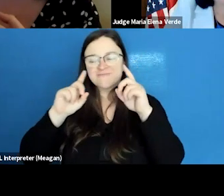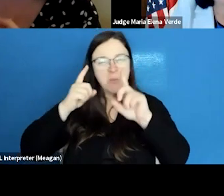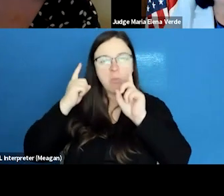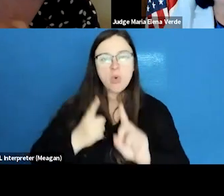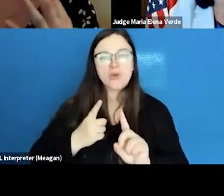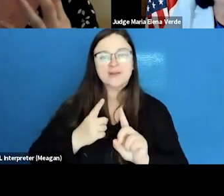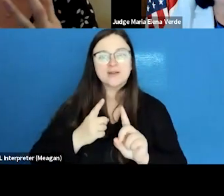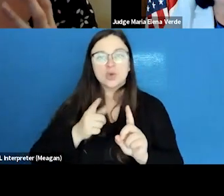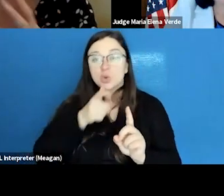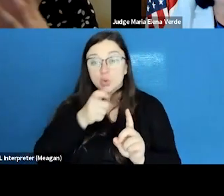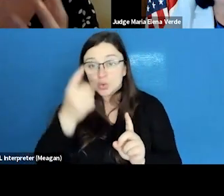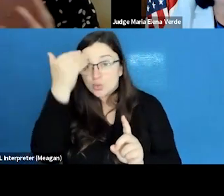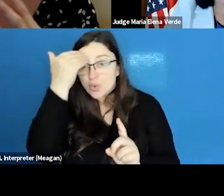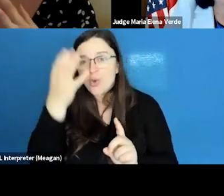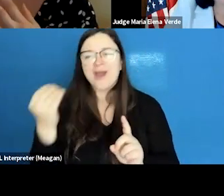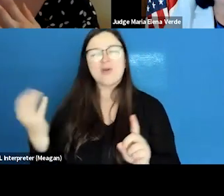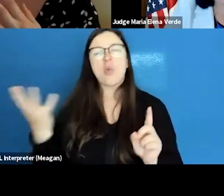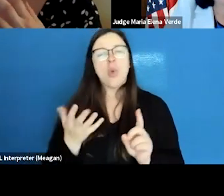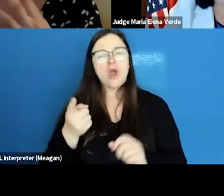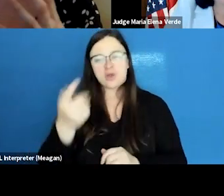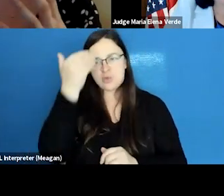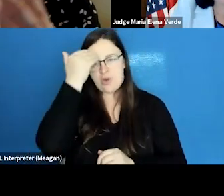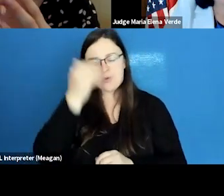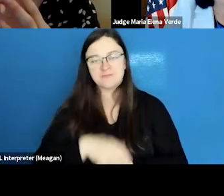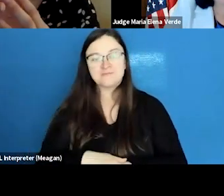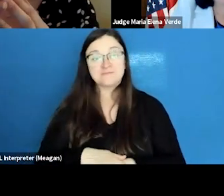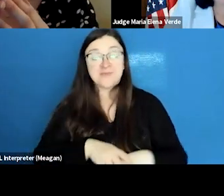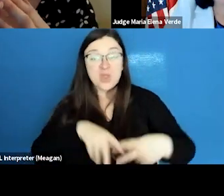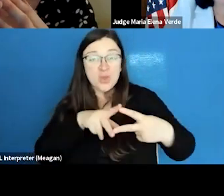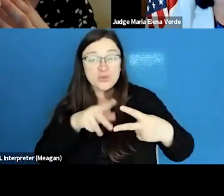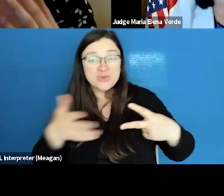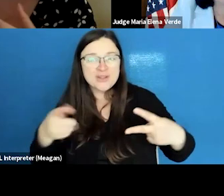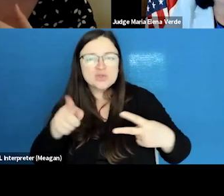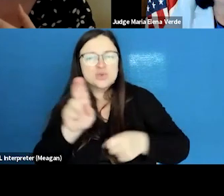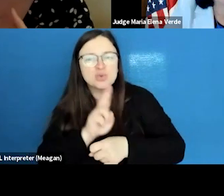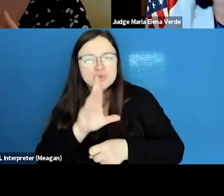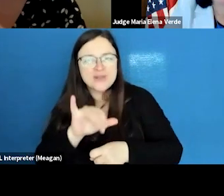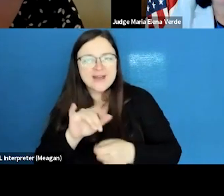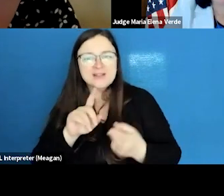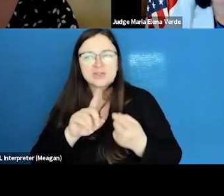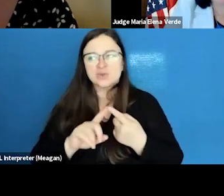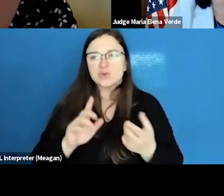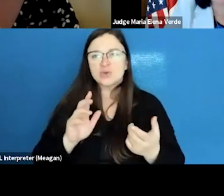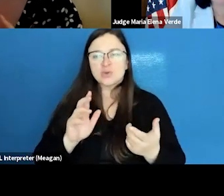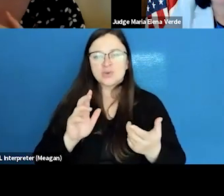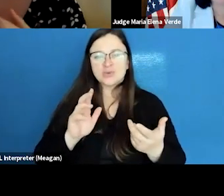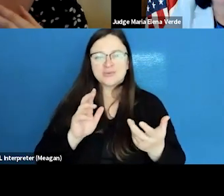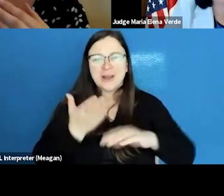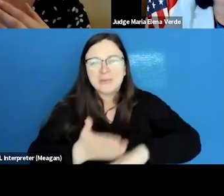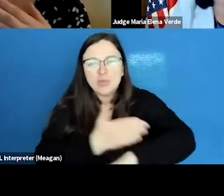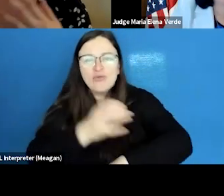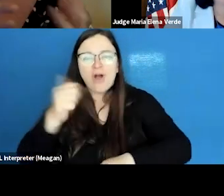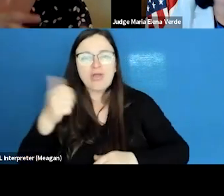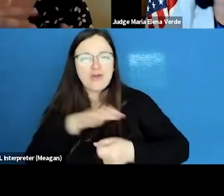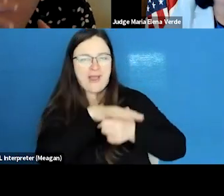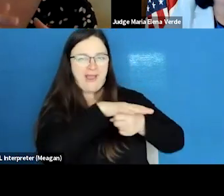you know. And you use those things to leverage other areas of your life.